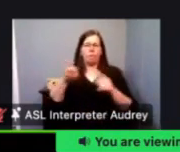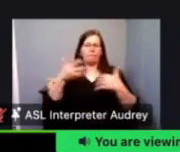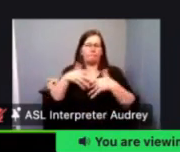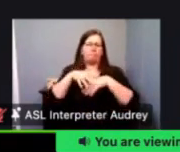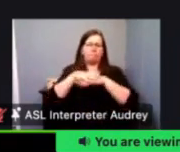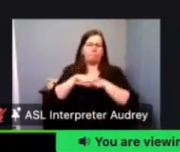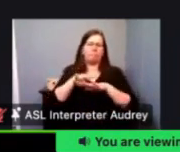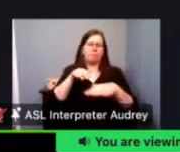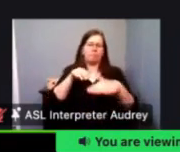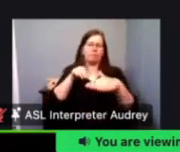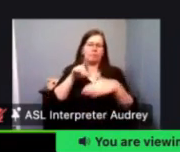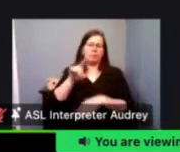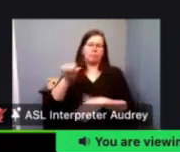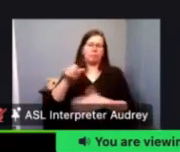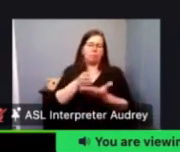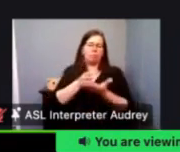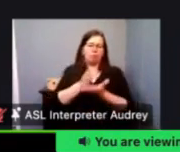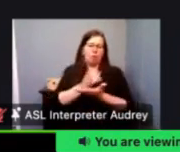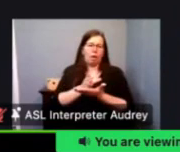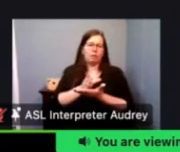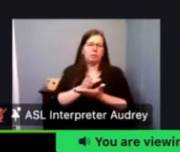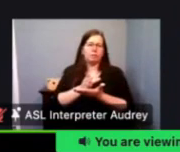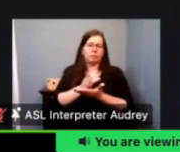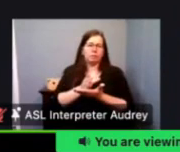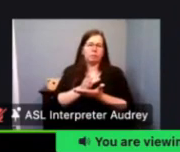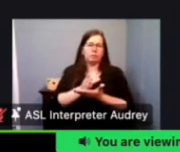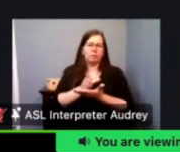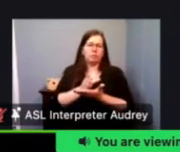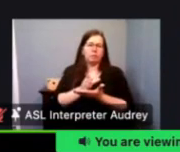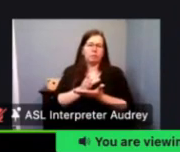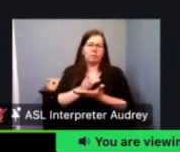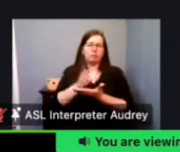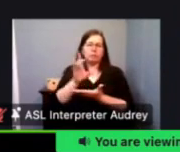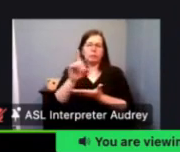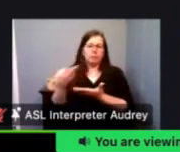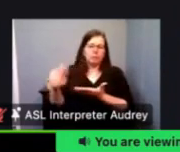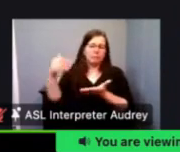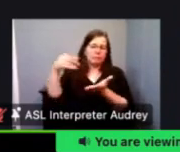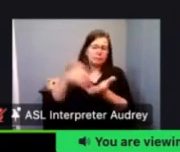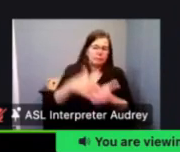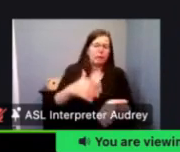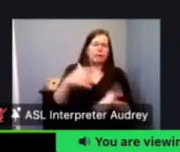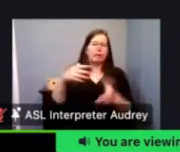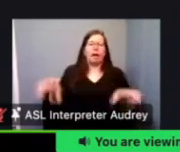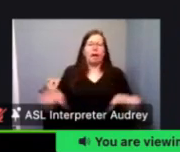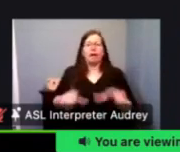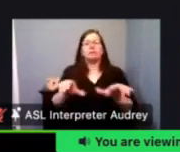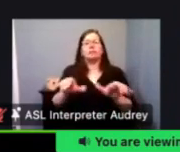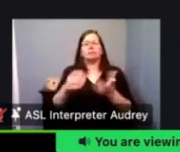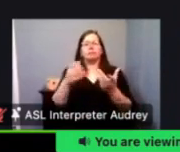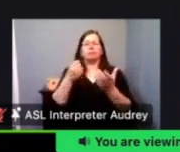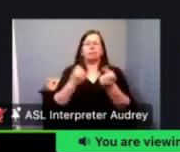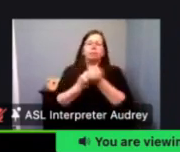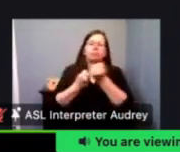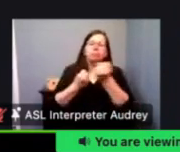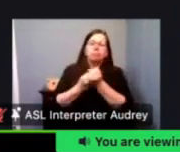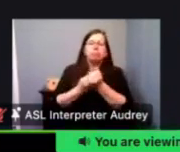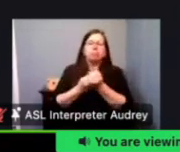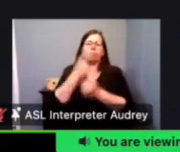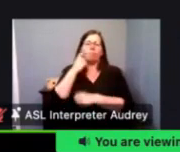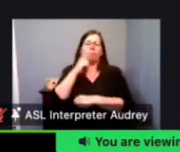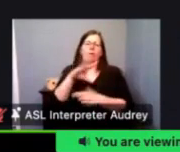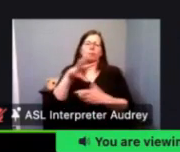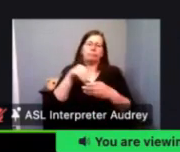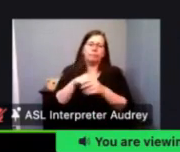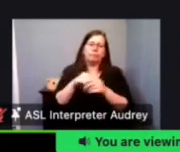disability rights movements and disability study discourse and activism, as well as the ableism in activist spaces.